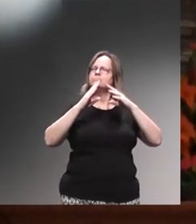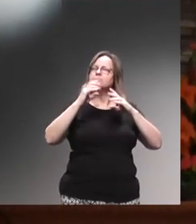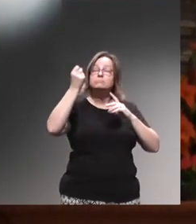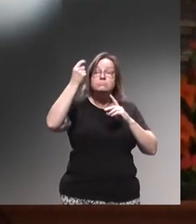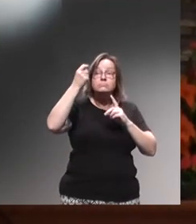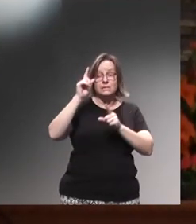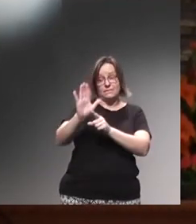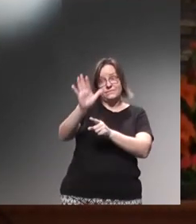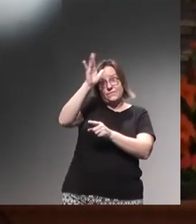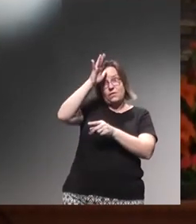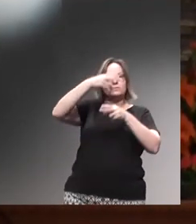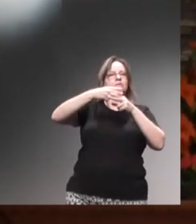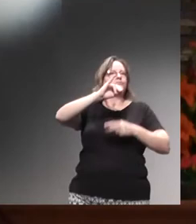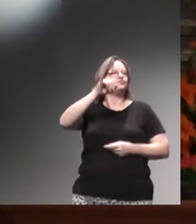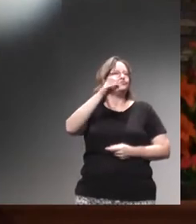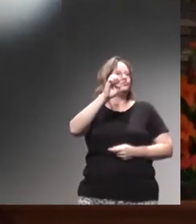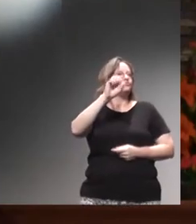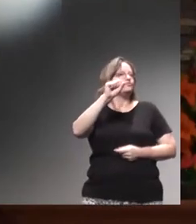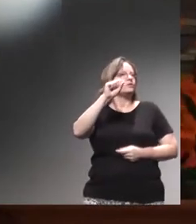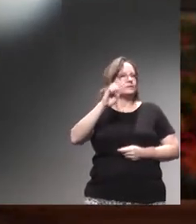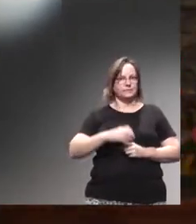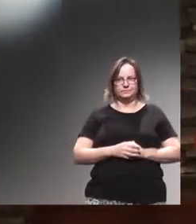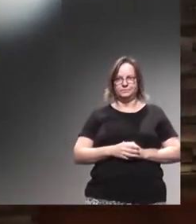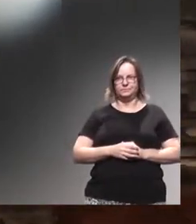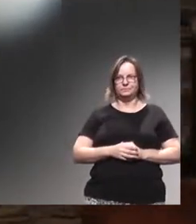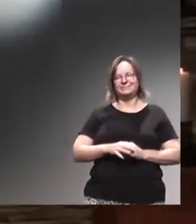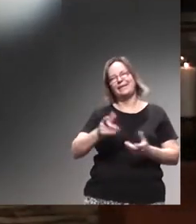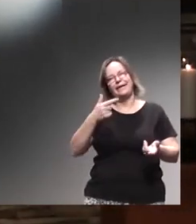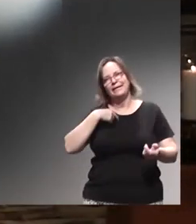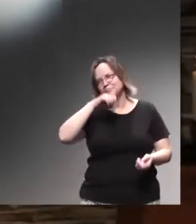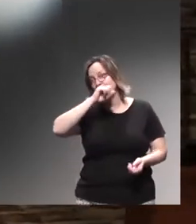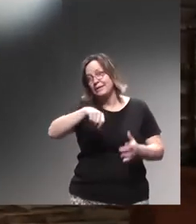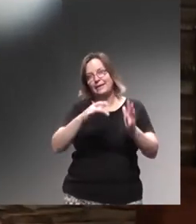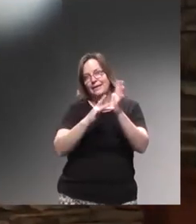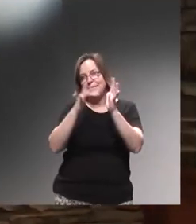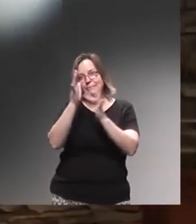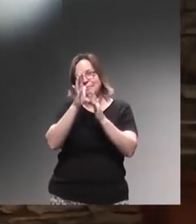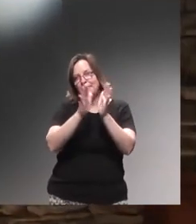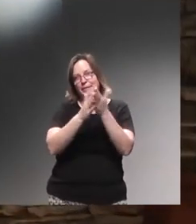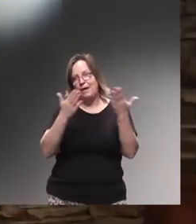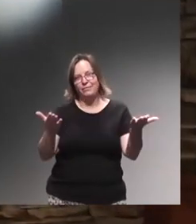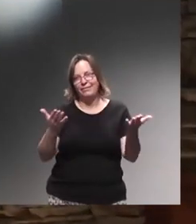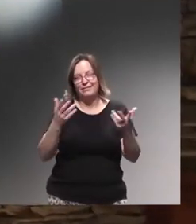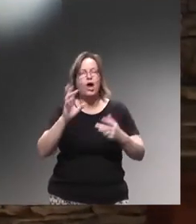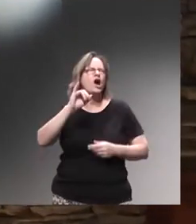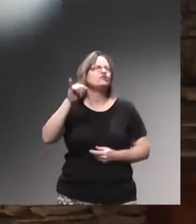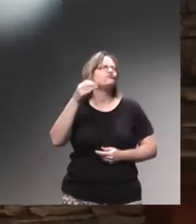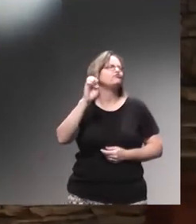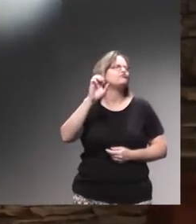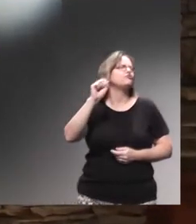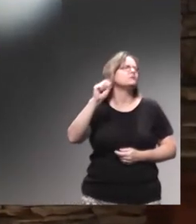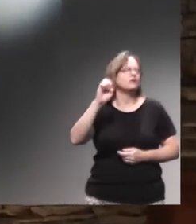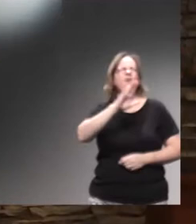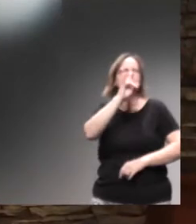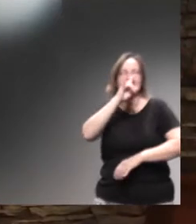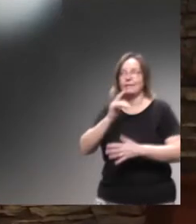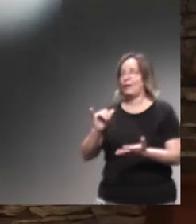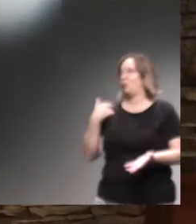Jesse. And I love how the Bible just assumes things. So that's one of Jesse's kids, because we all know who Jesse was.